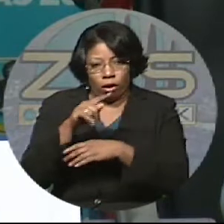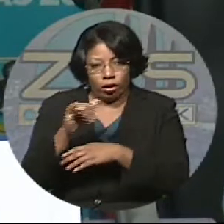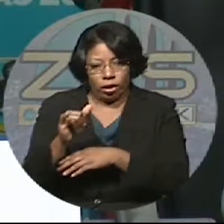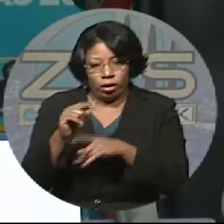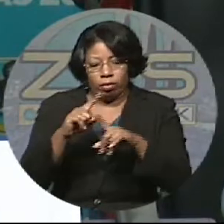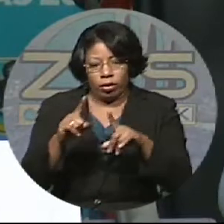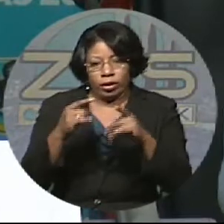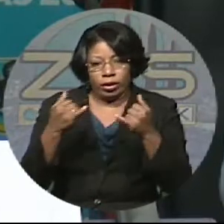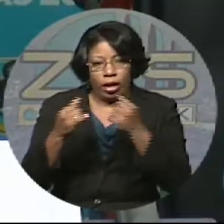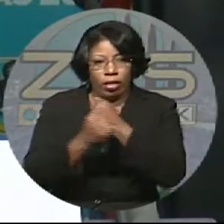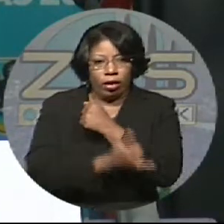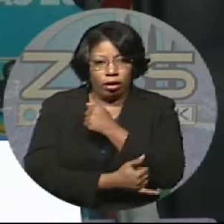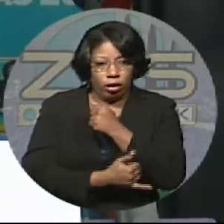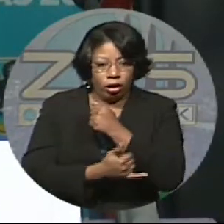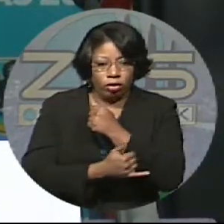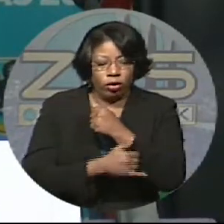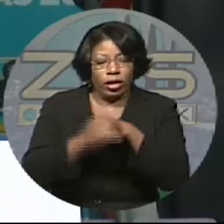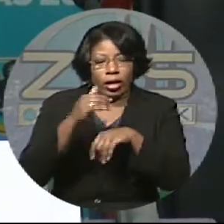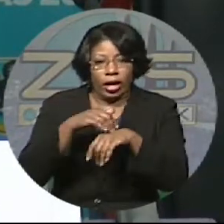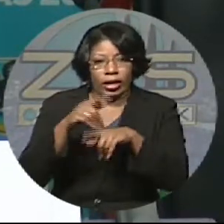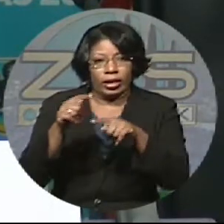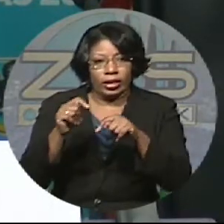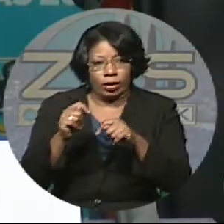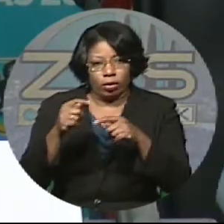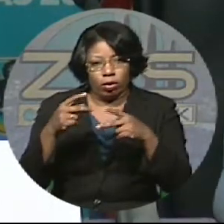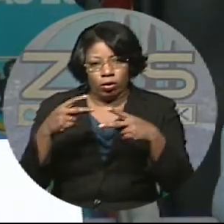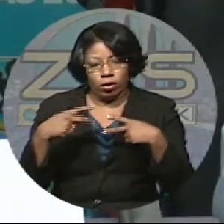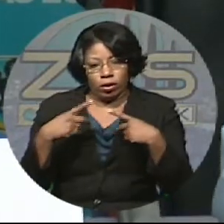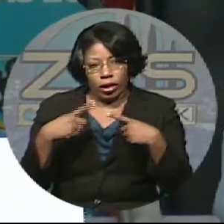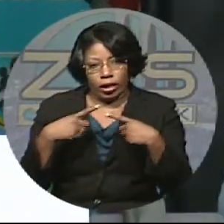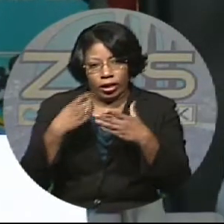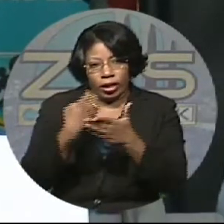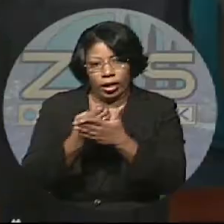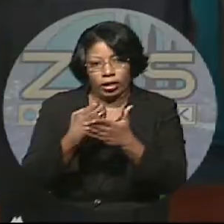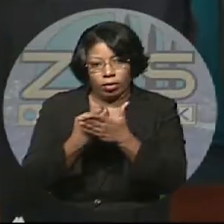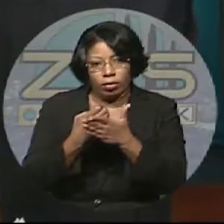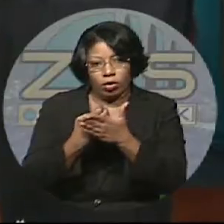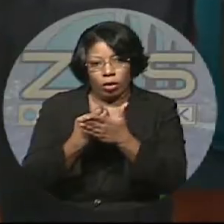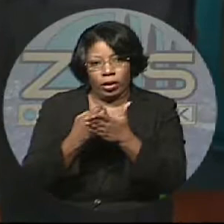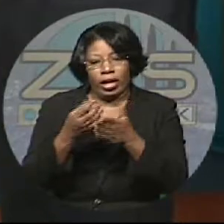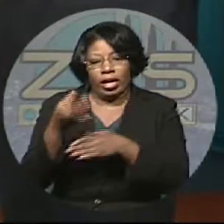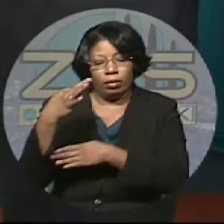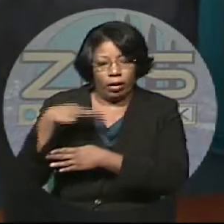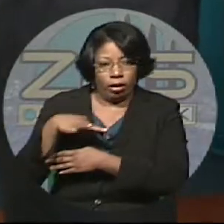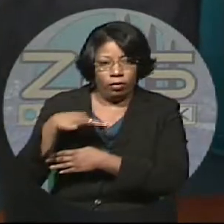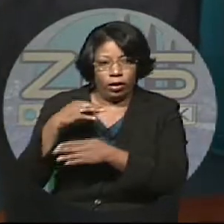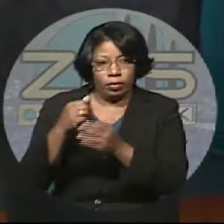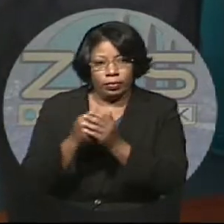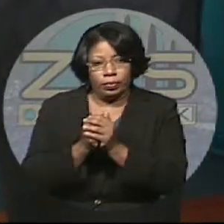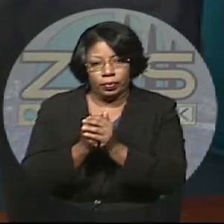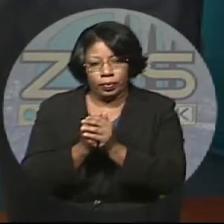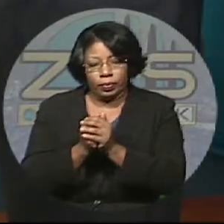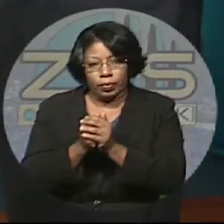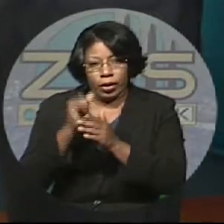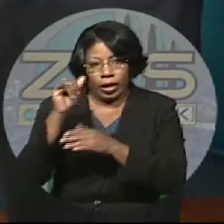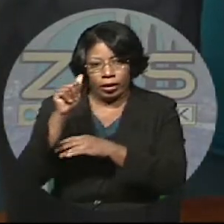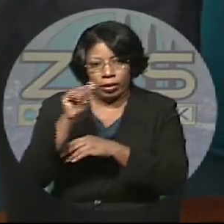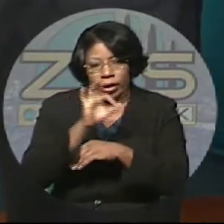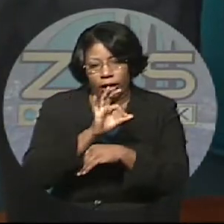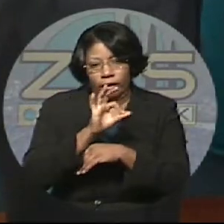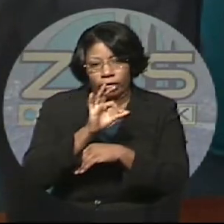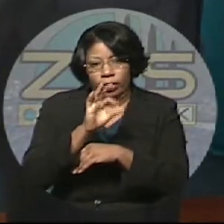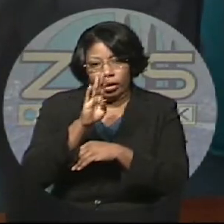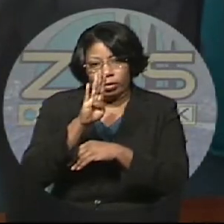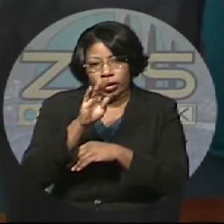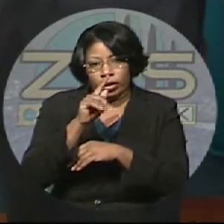being the country at the table who will get the economic impact. 37 days and counting to the IAAF BTC